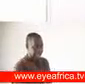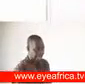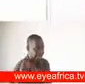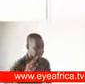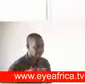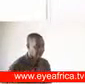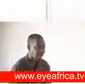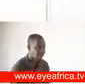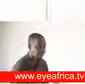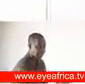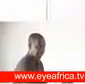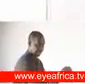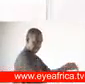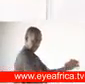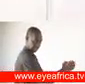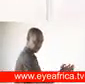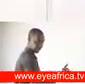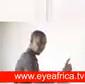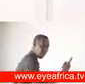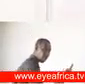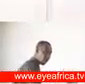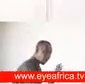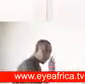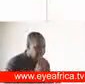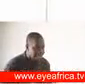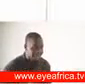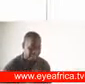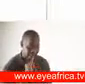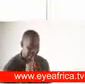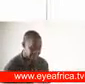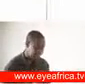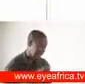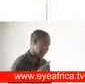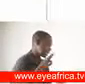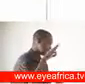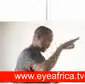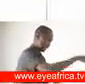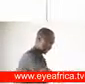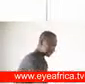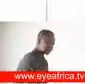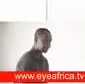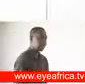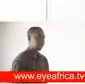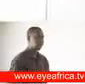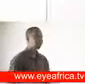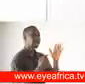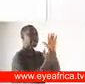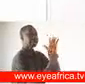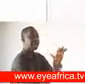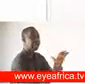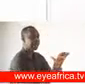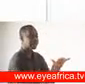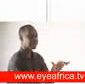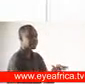or the institution the letter is sent. For instance,